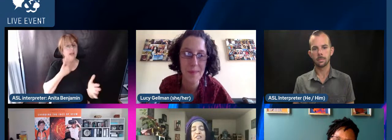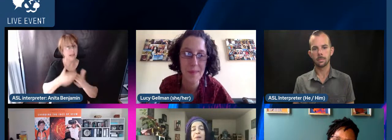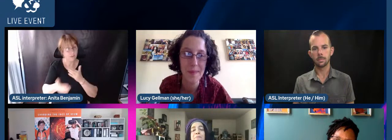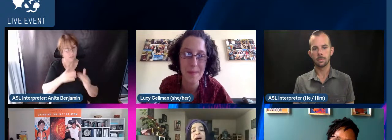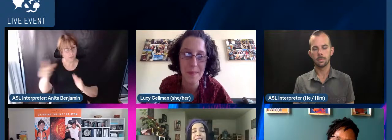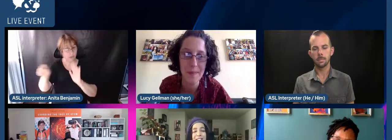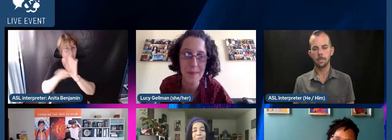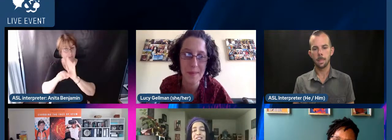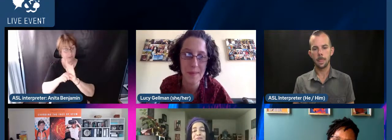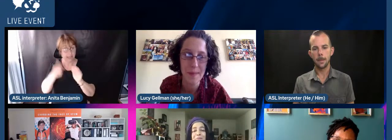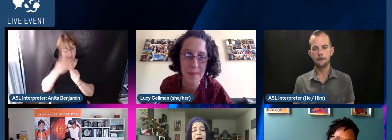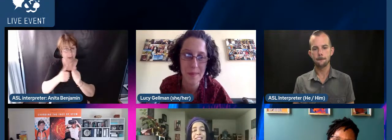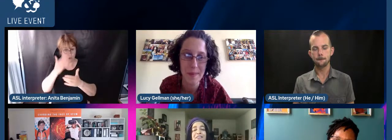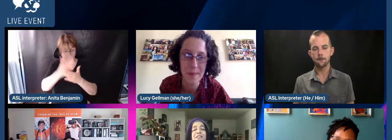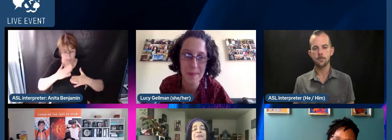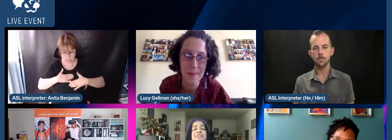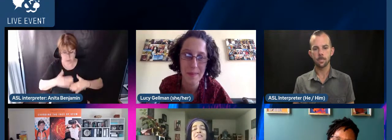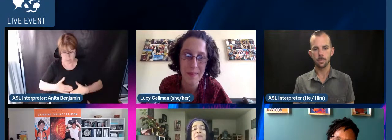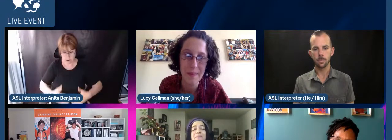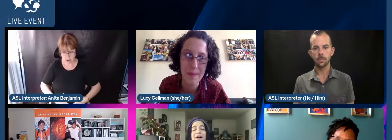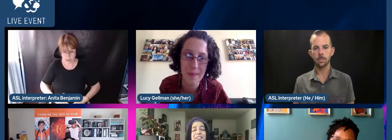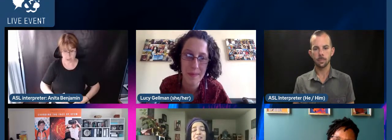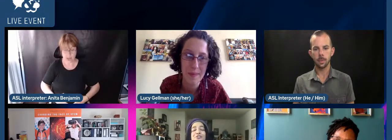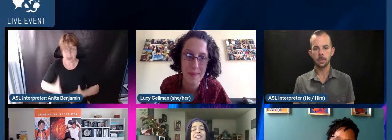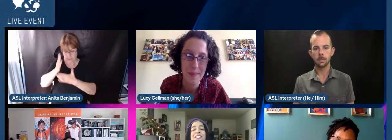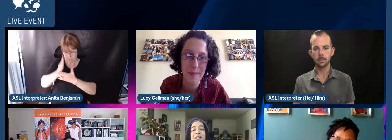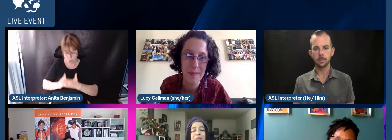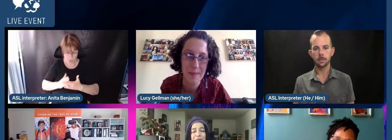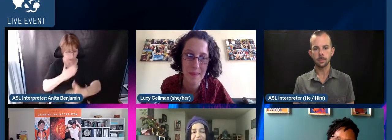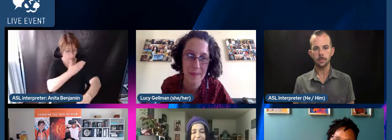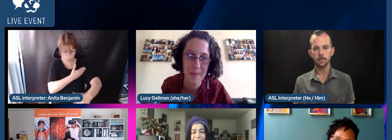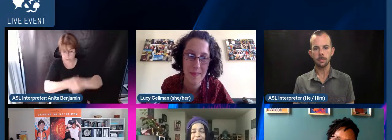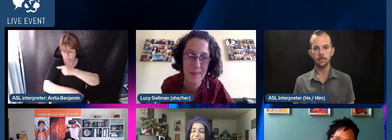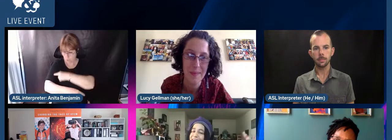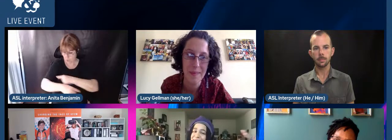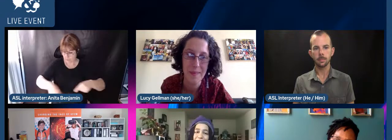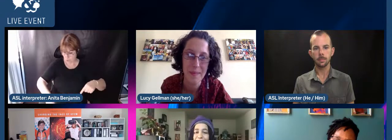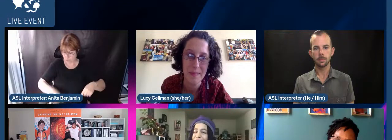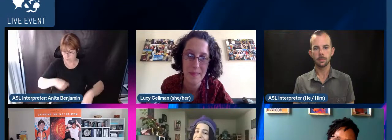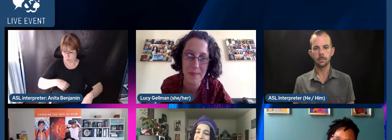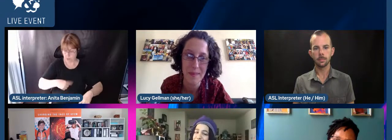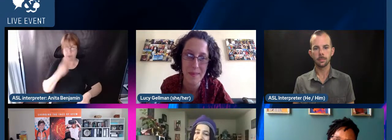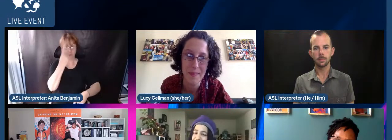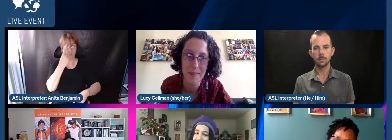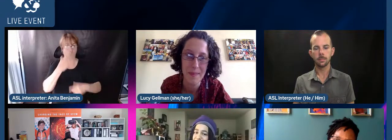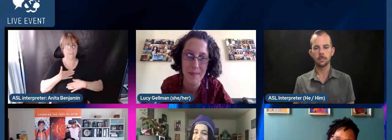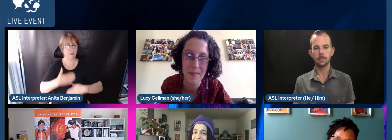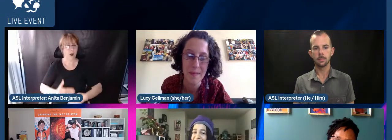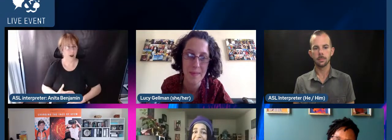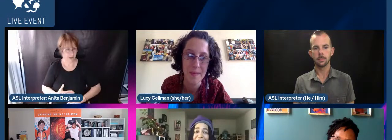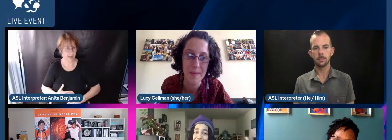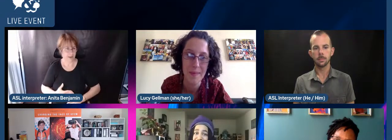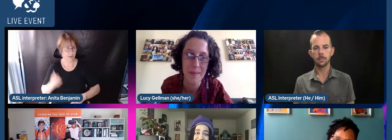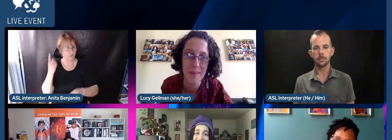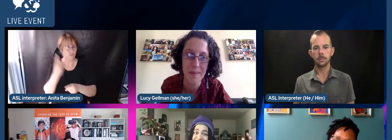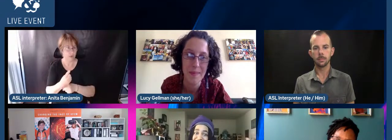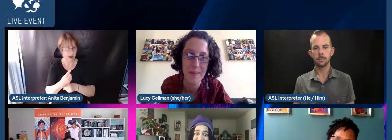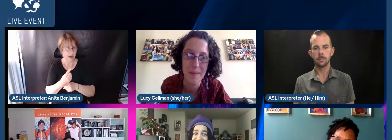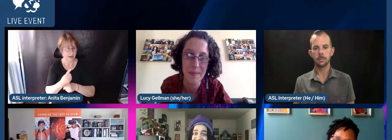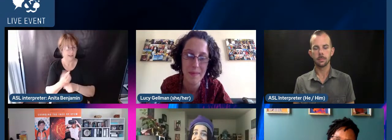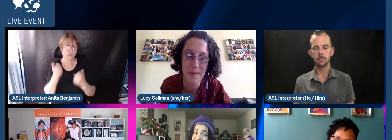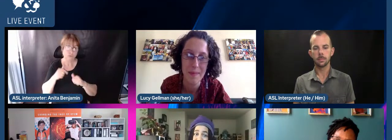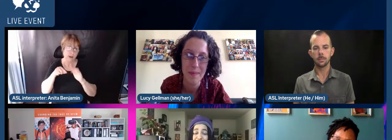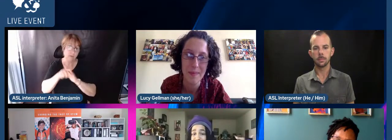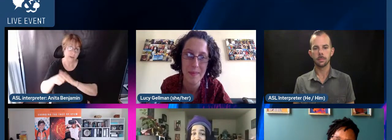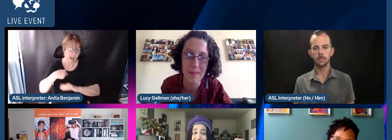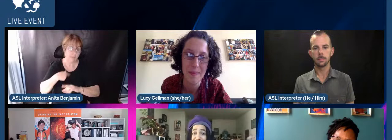Every piece of my body is a piece of my body, even the pieces of my body that are trying to kill me right now. It's the same thing with the disability community. It's big, it's